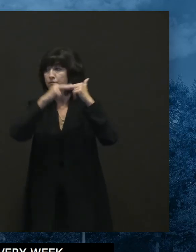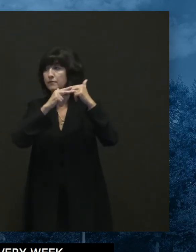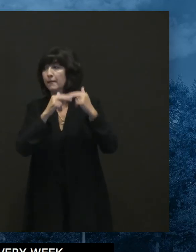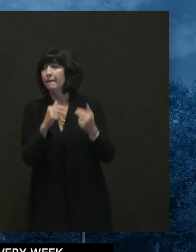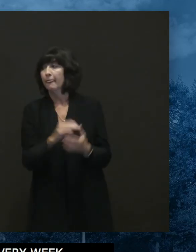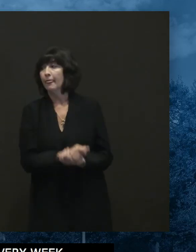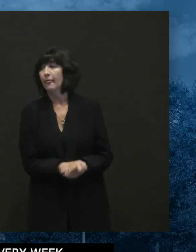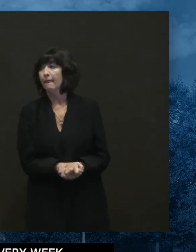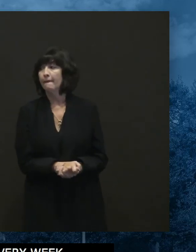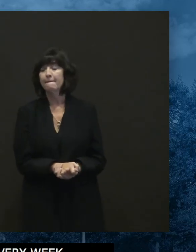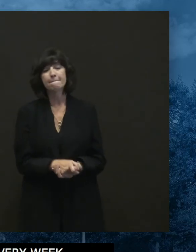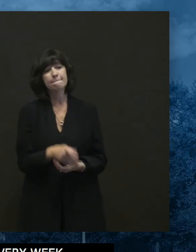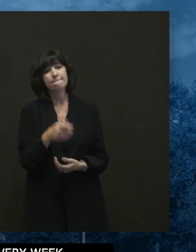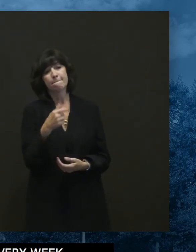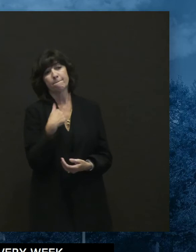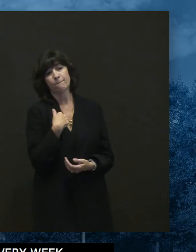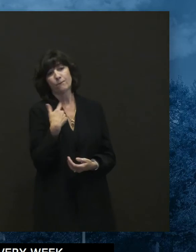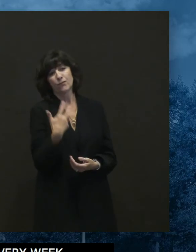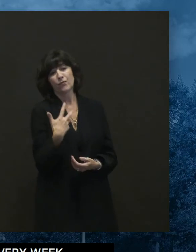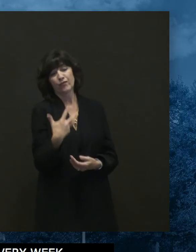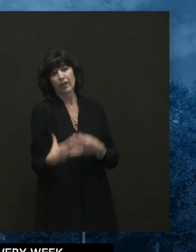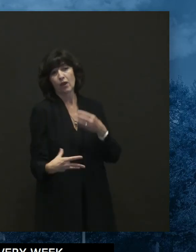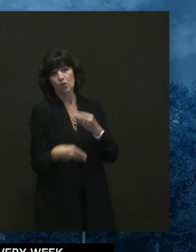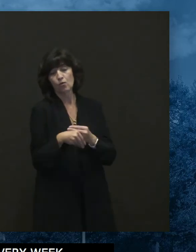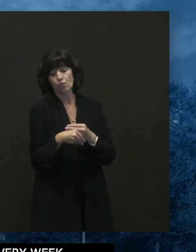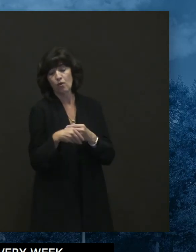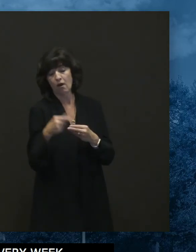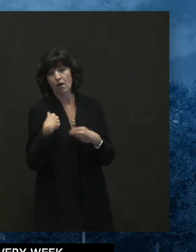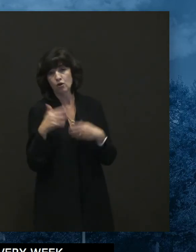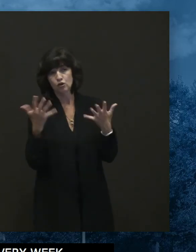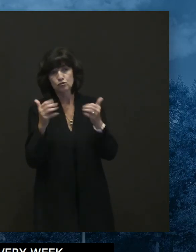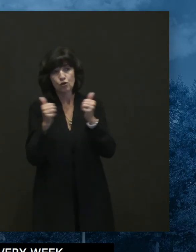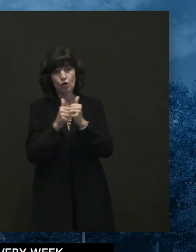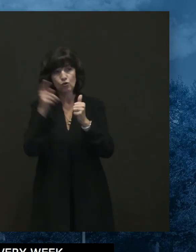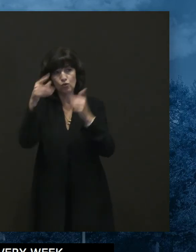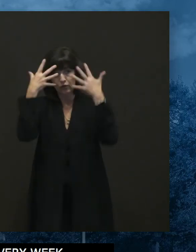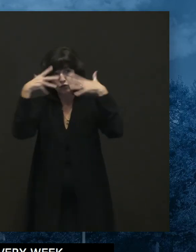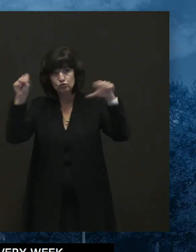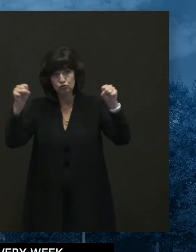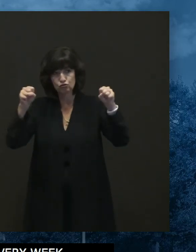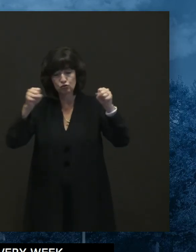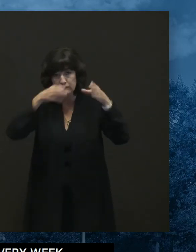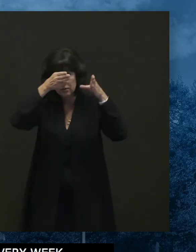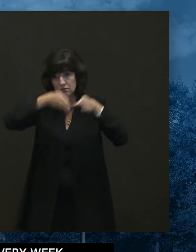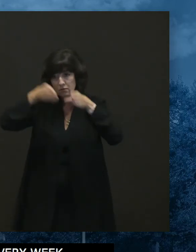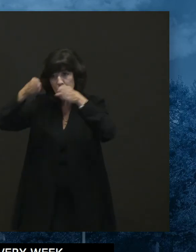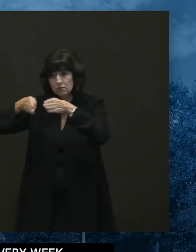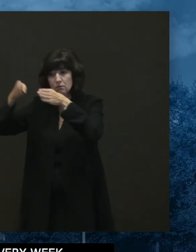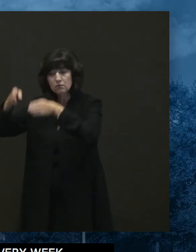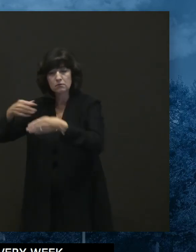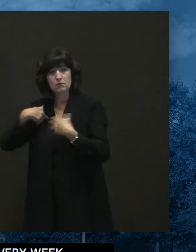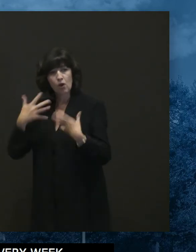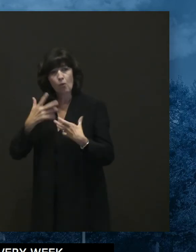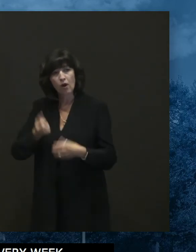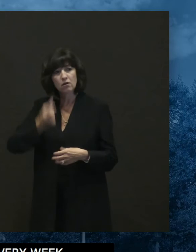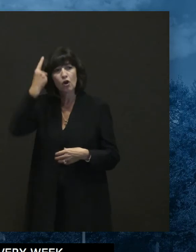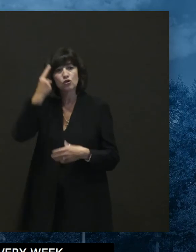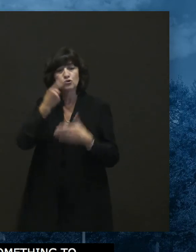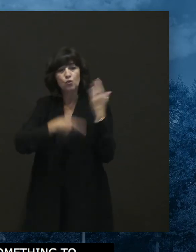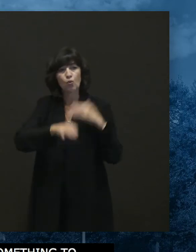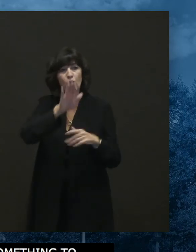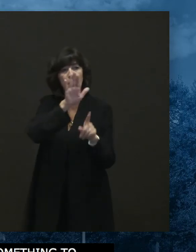that point. No, go ahead. Yeah, so I talked to the superintendents individually to get an understanding of what they're trying to do. And of